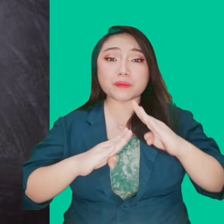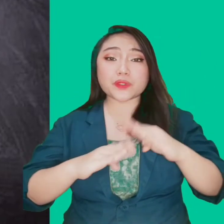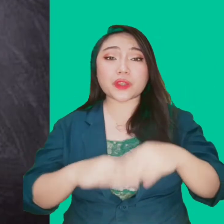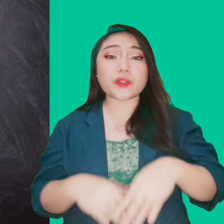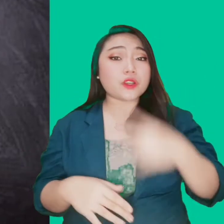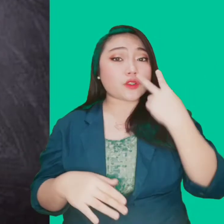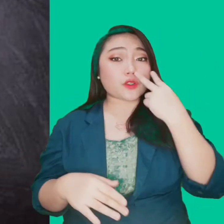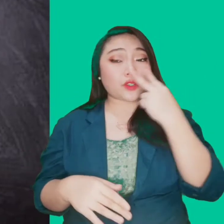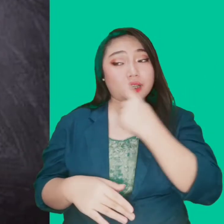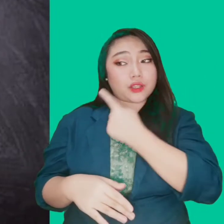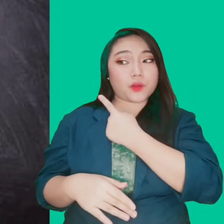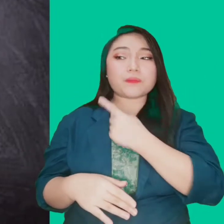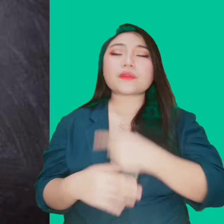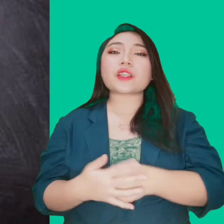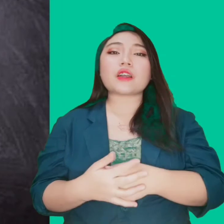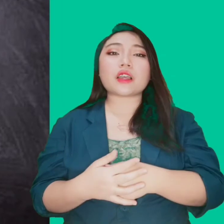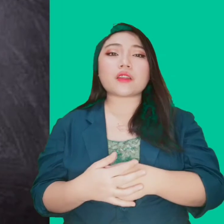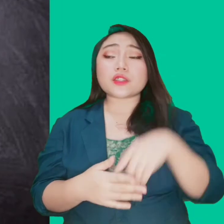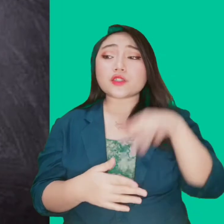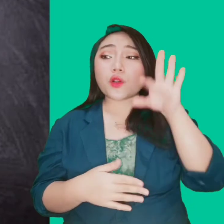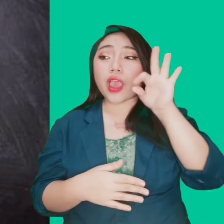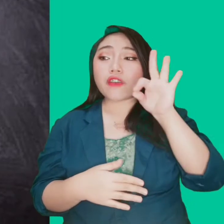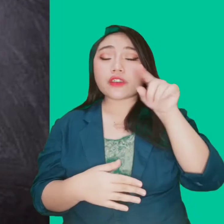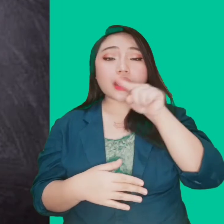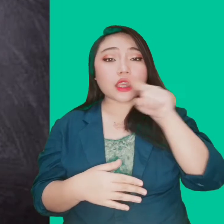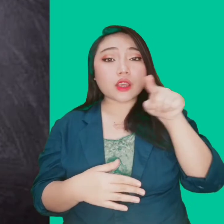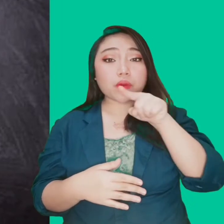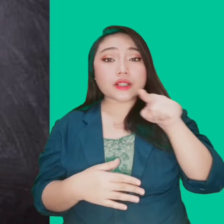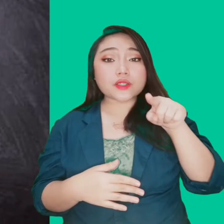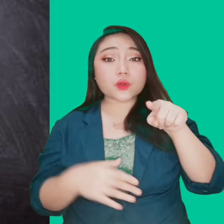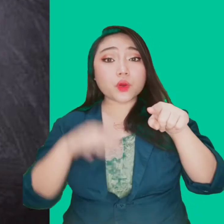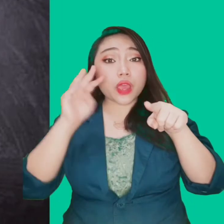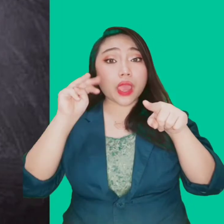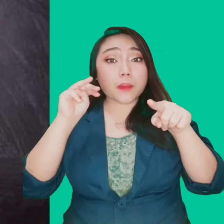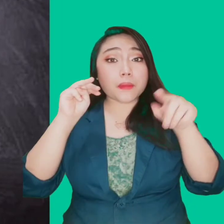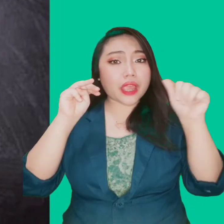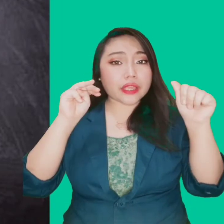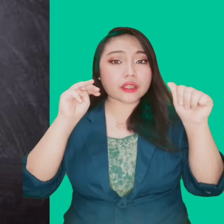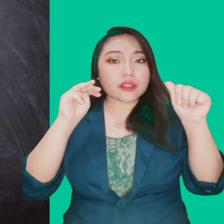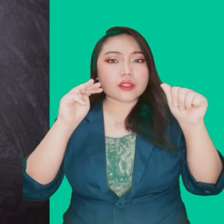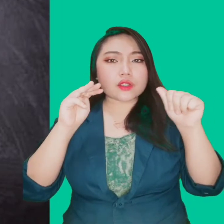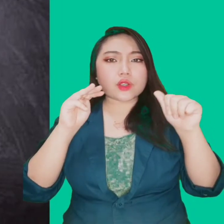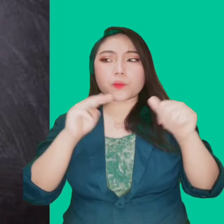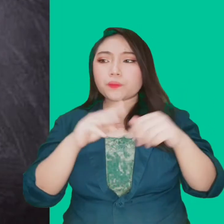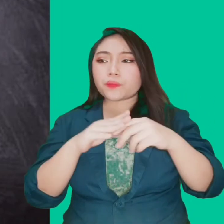answer problems. Look at this. F,